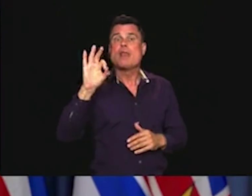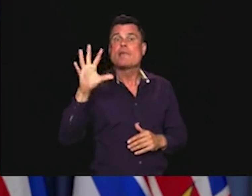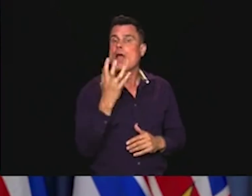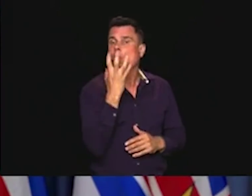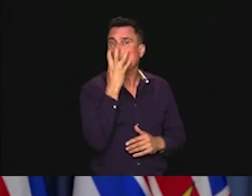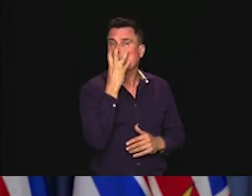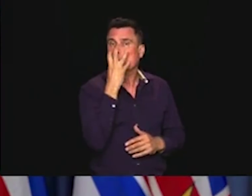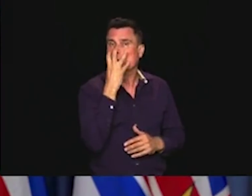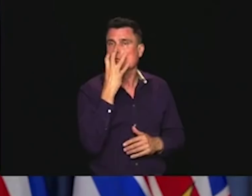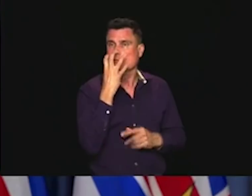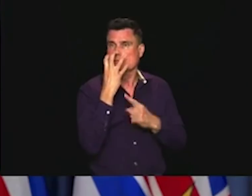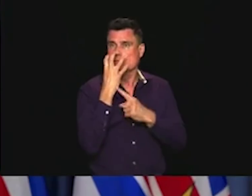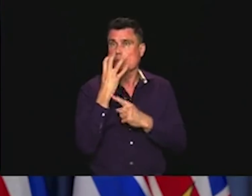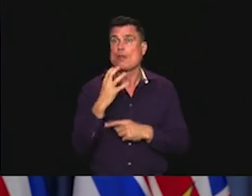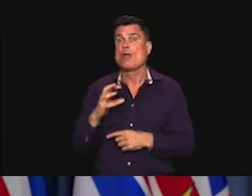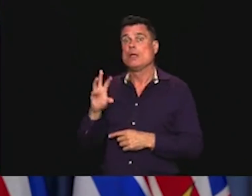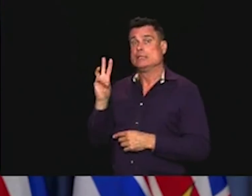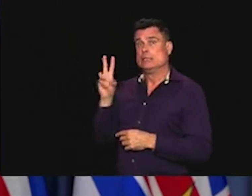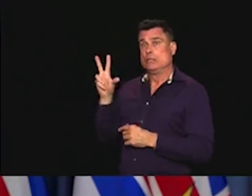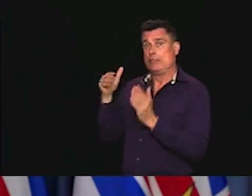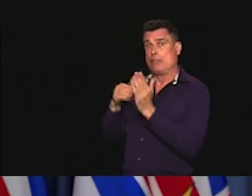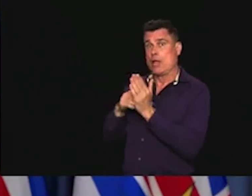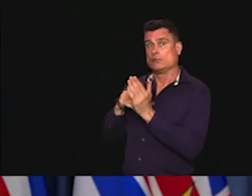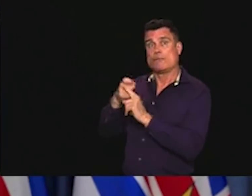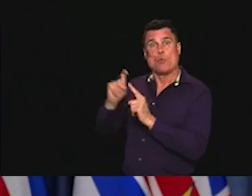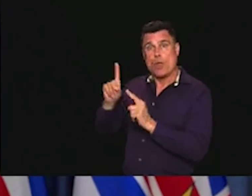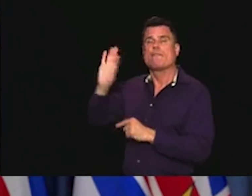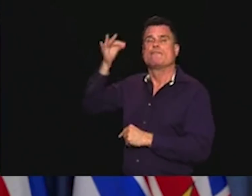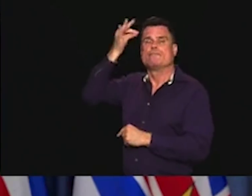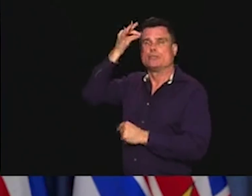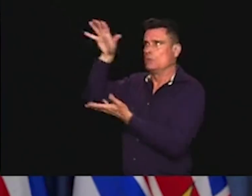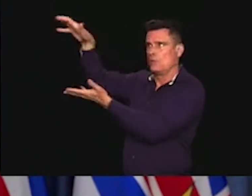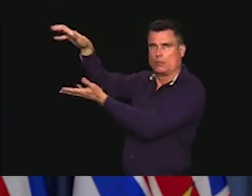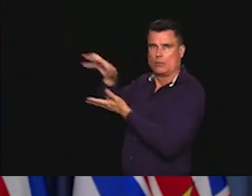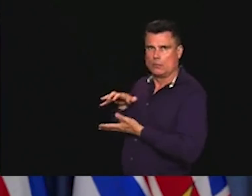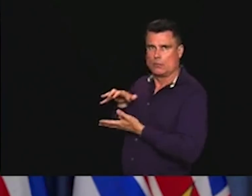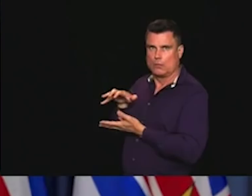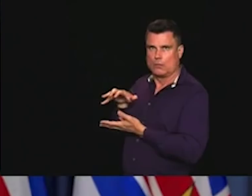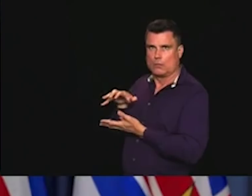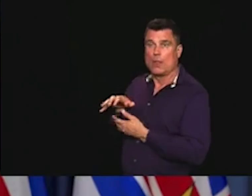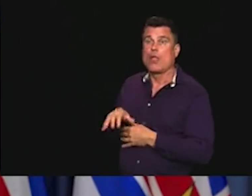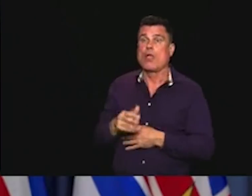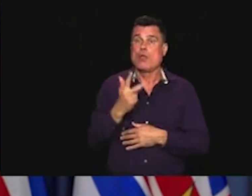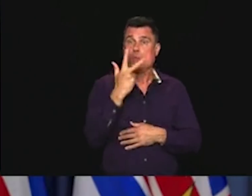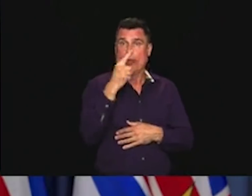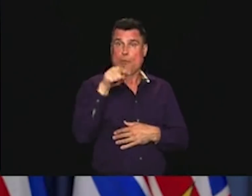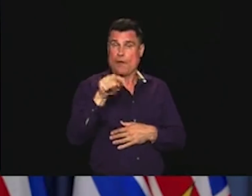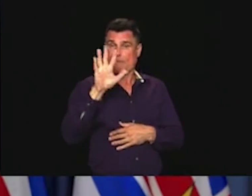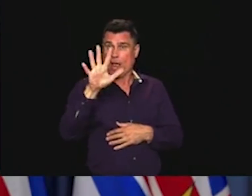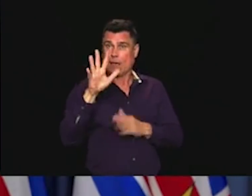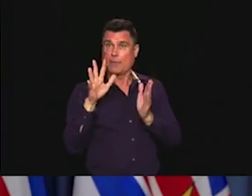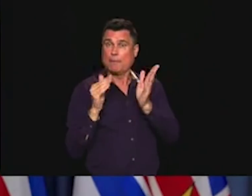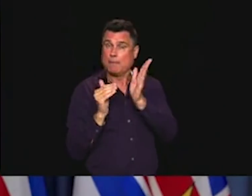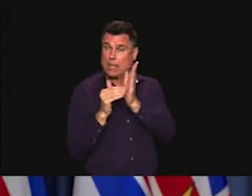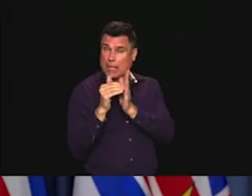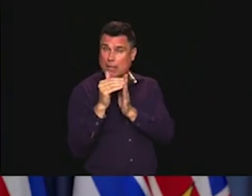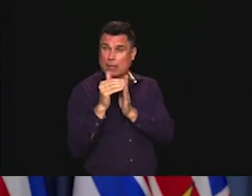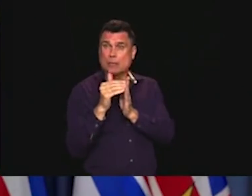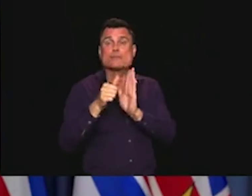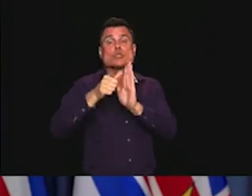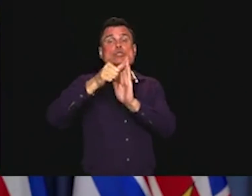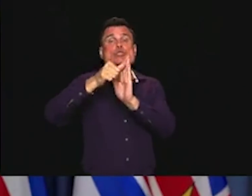community, who provided us support and advice in making those additions, that new guidance to the essential visits policy.